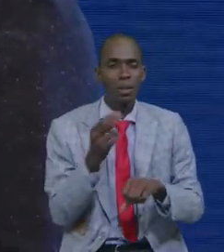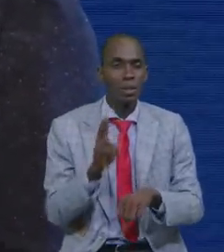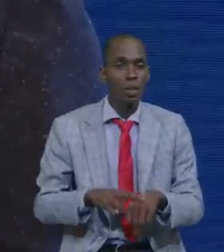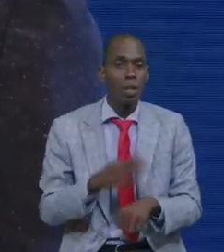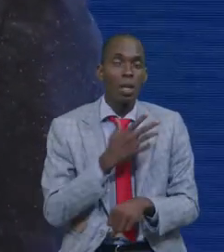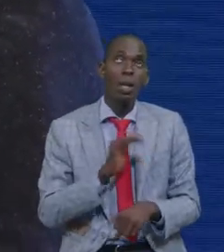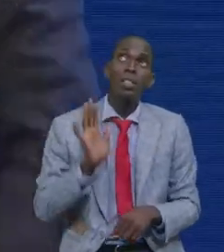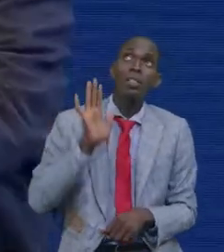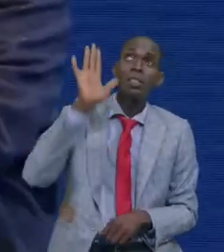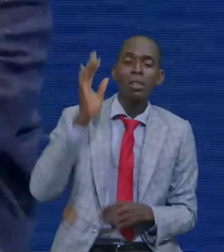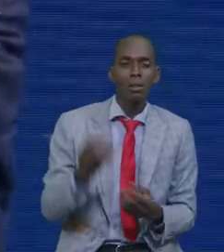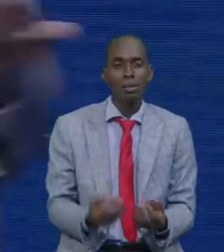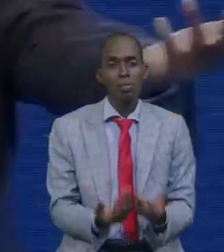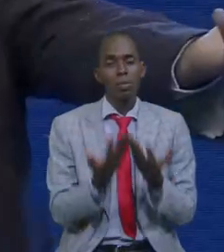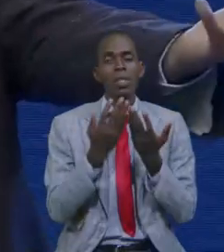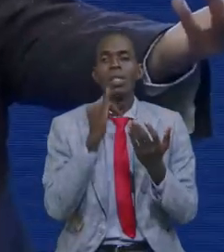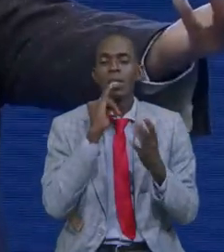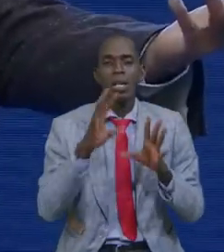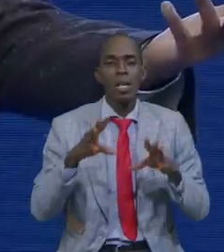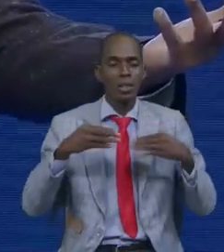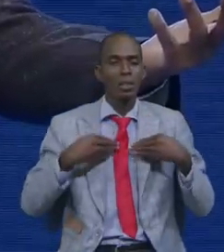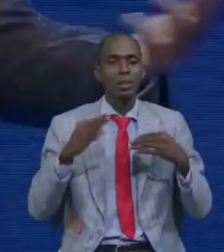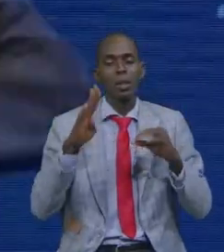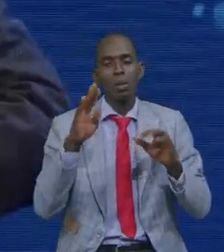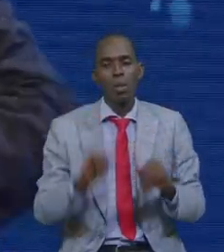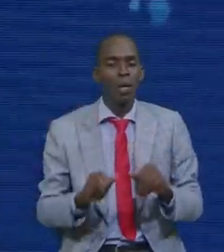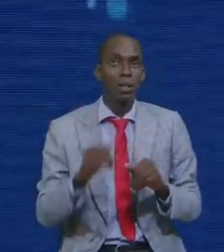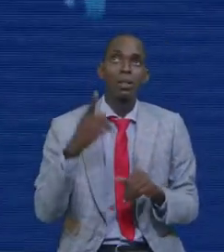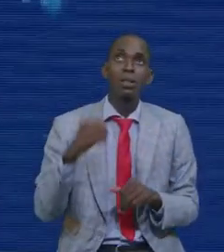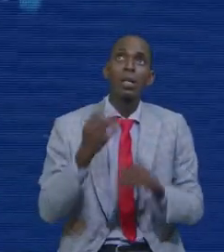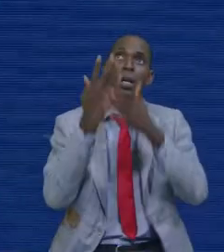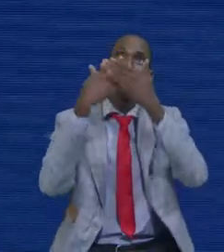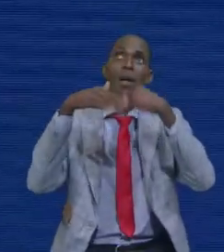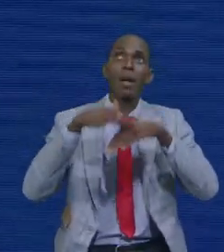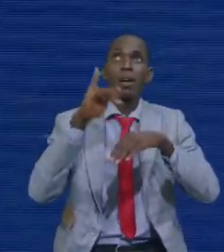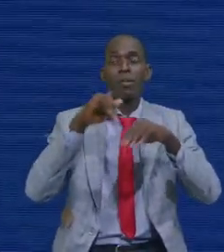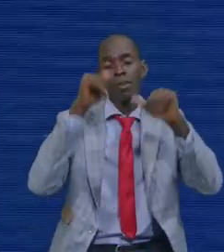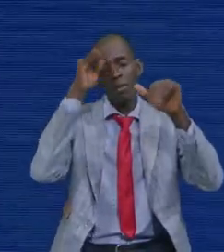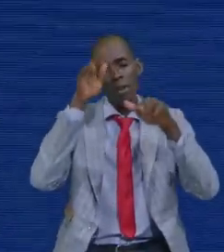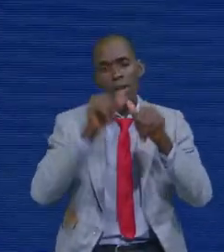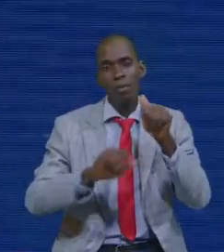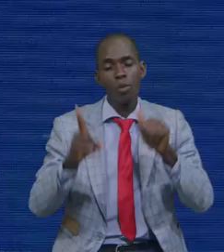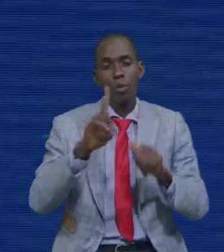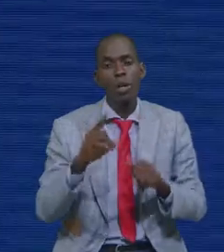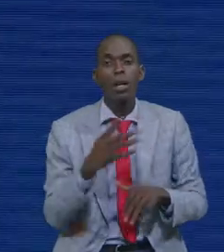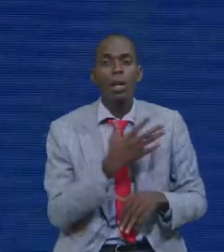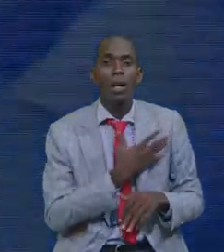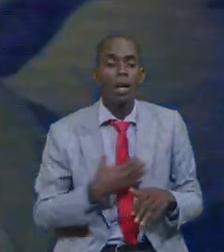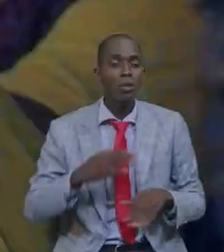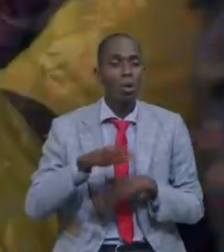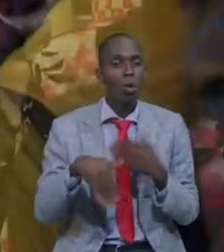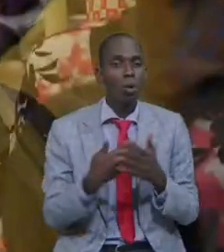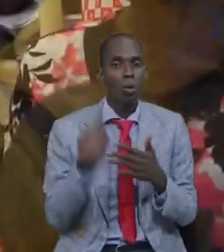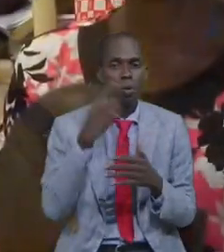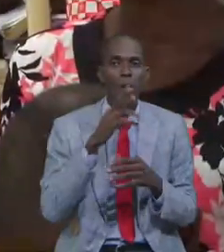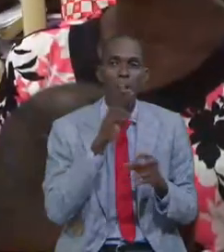accepted by the Heavenly Father all over the world tonight. All those who are hearing and you look at